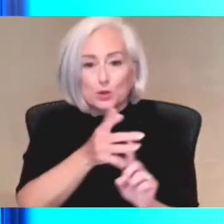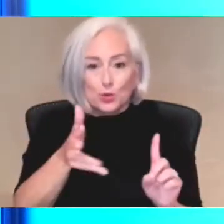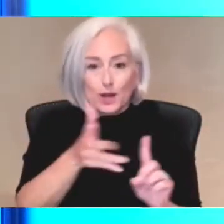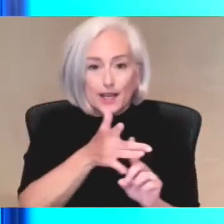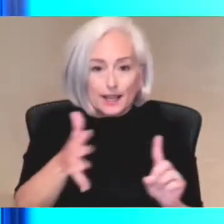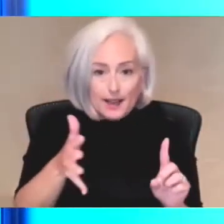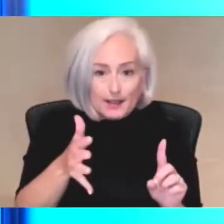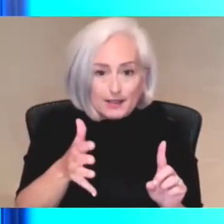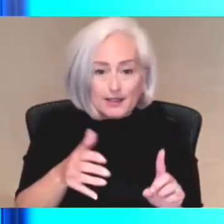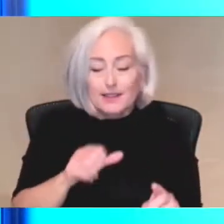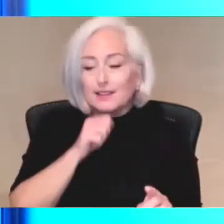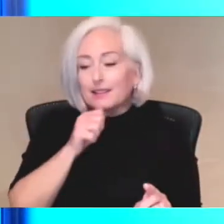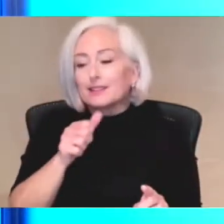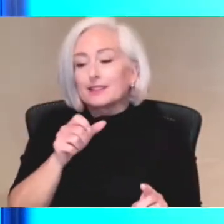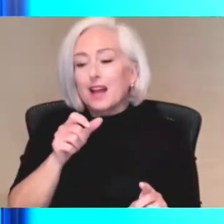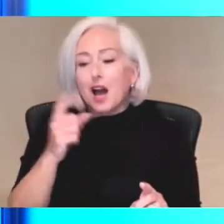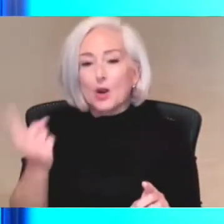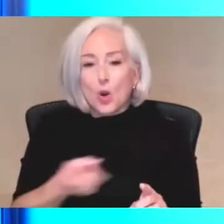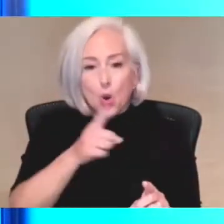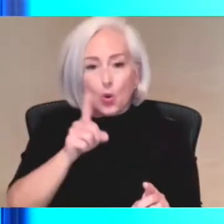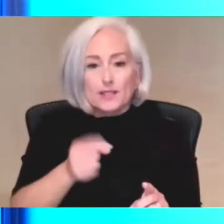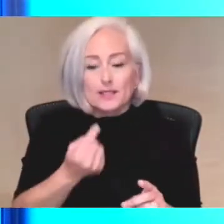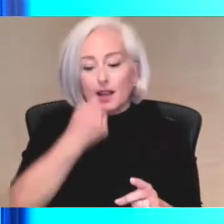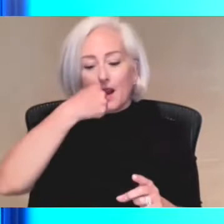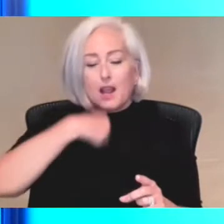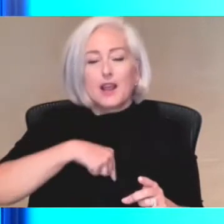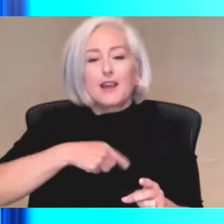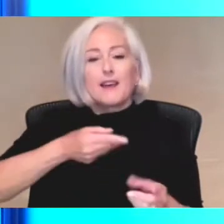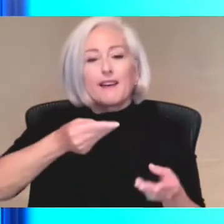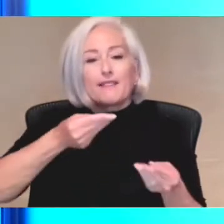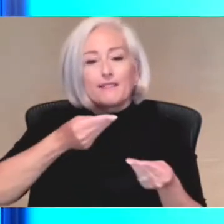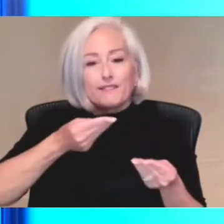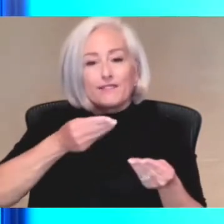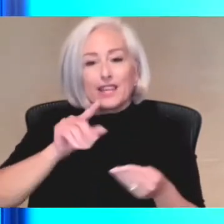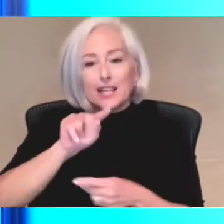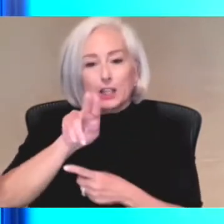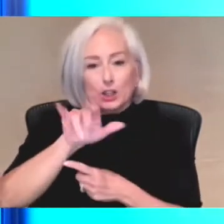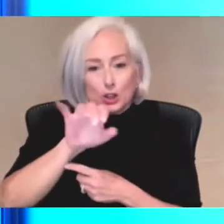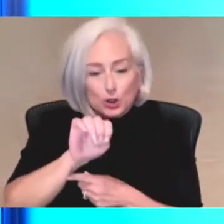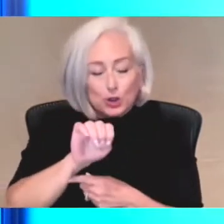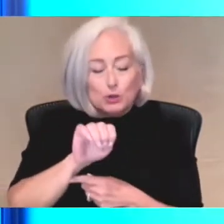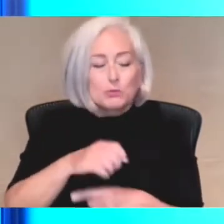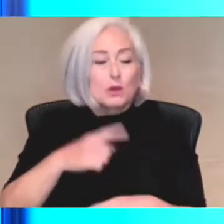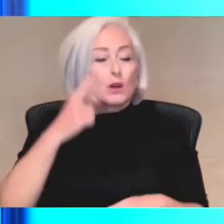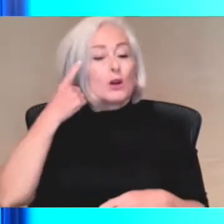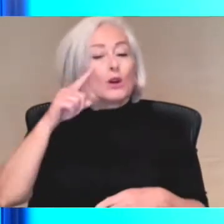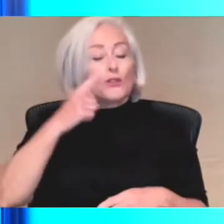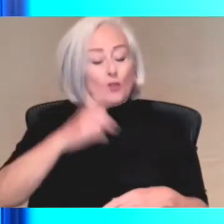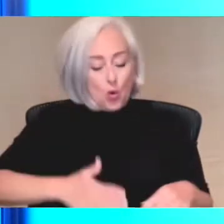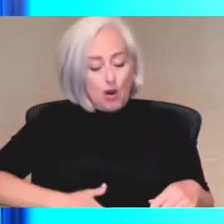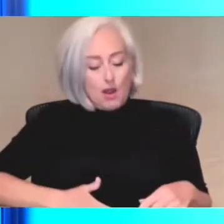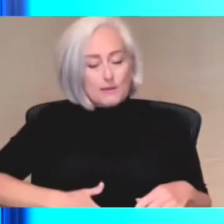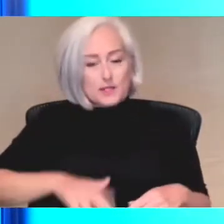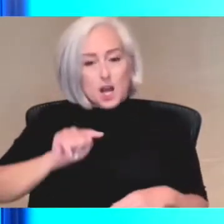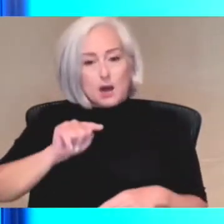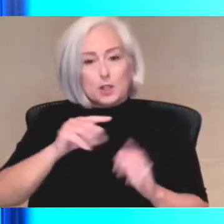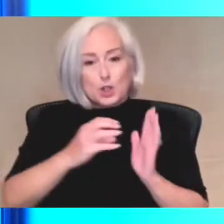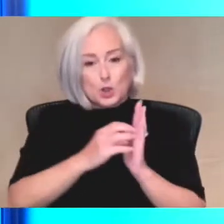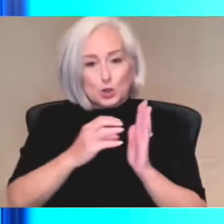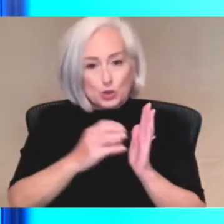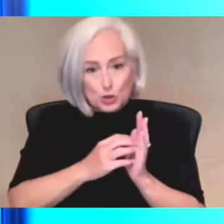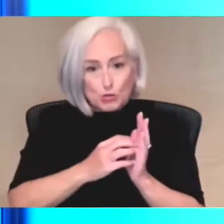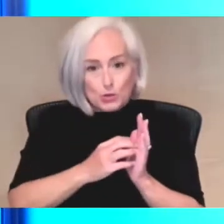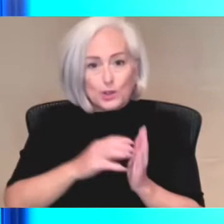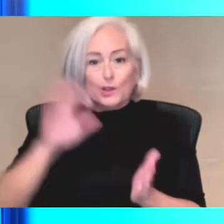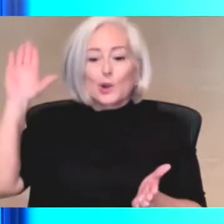tubes, and for abdominal tumors, or for instance like romas, radiation significantly